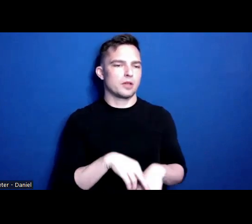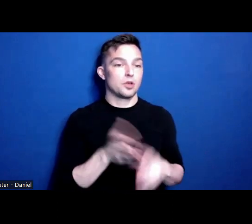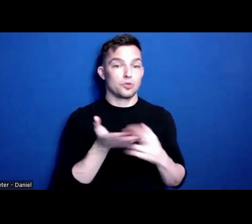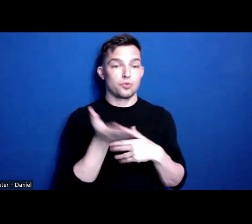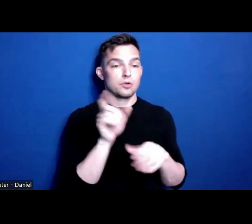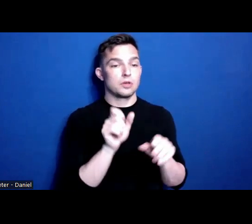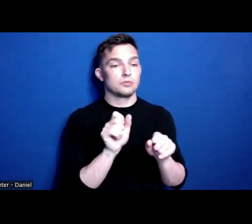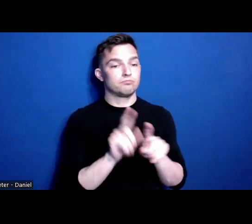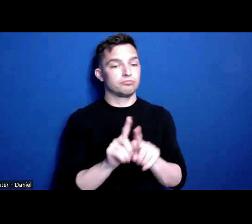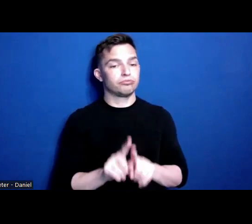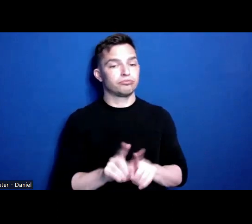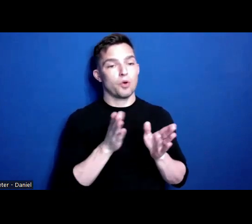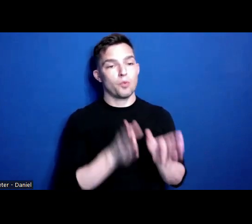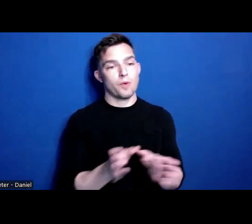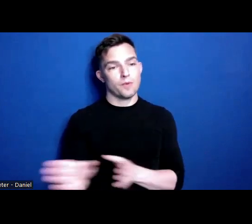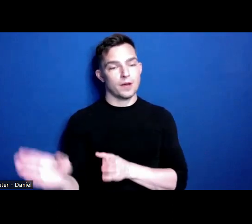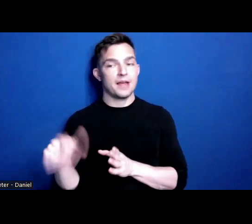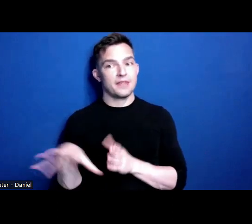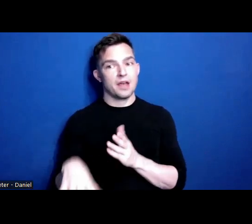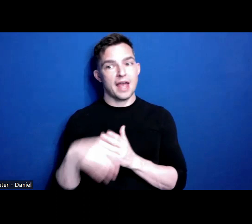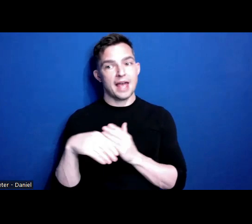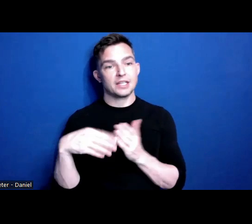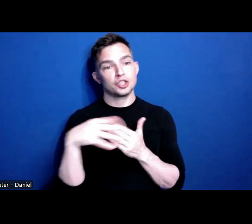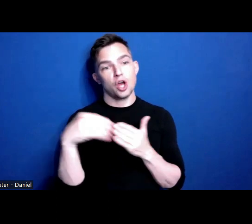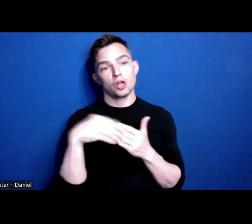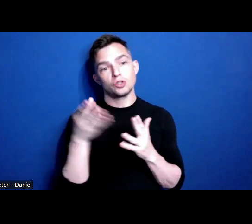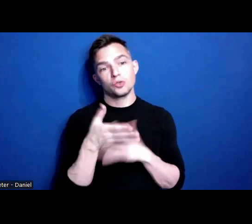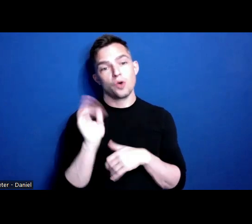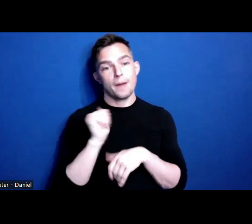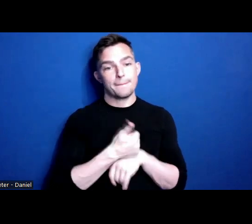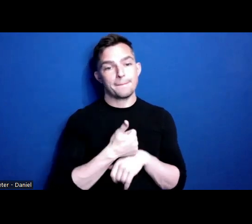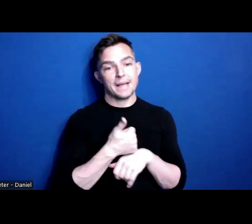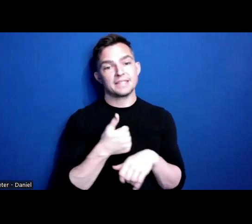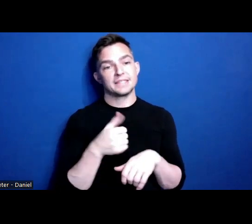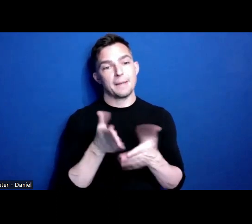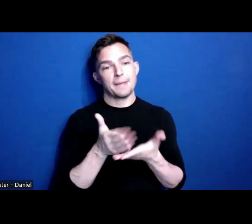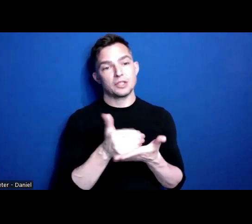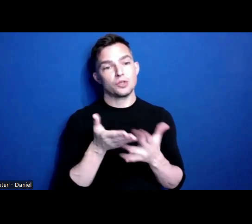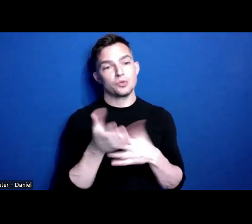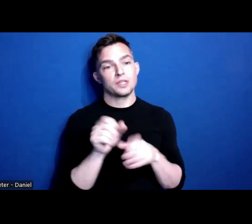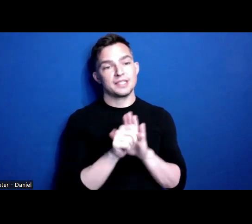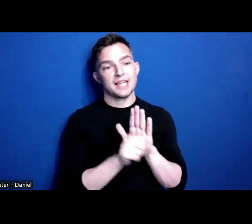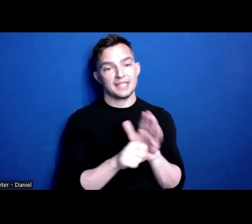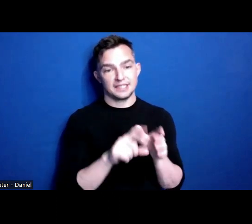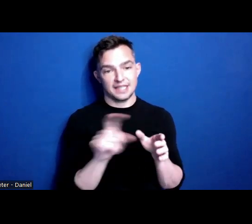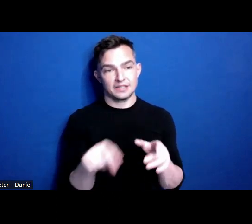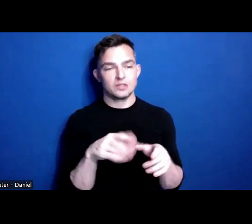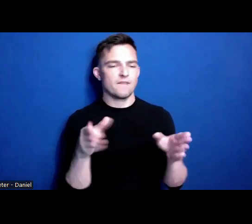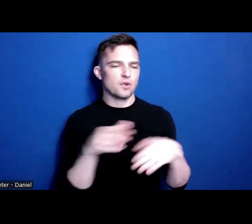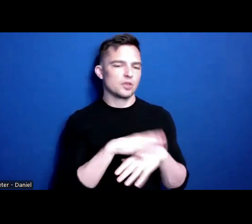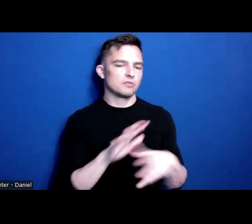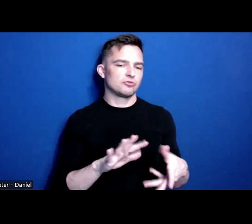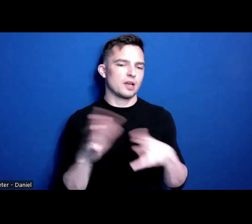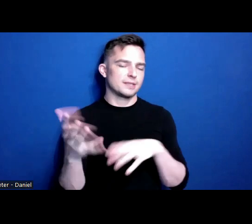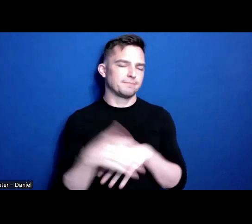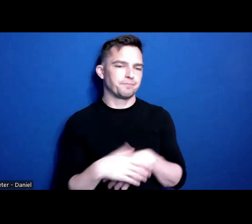multiple ways. They're adding dollars through our base budget in the state of Texas that focuses on crisis services.